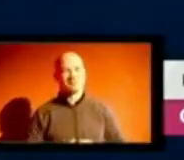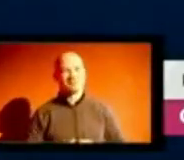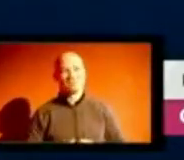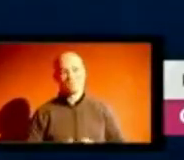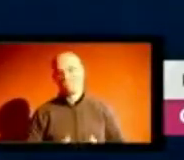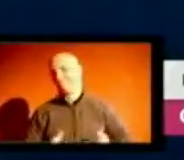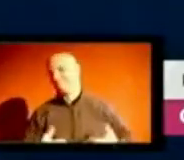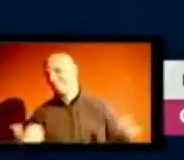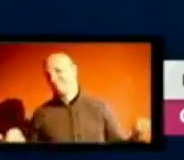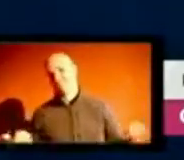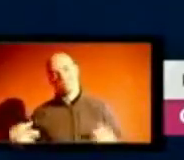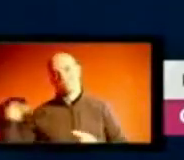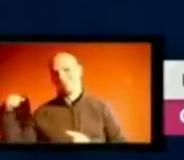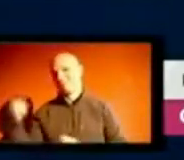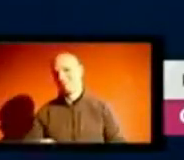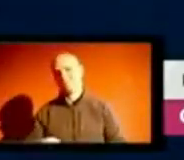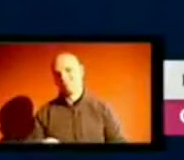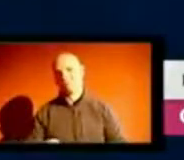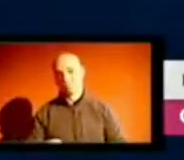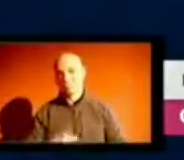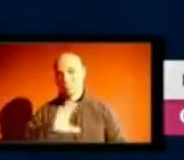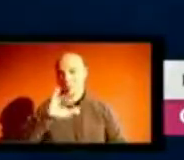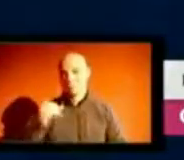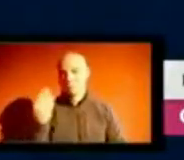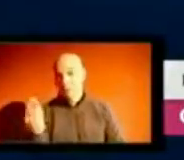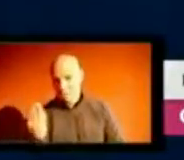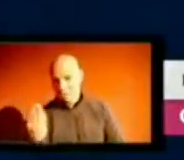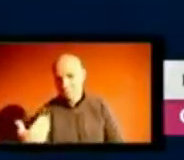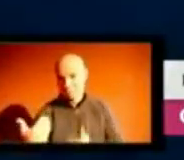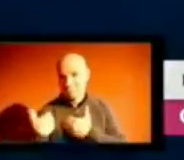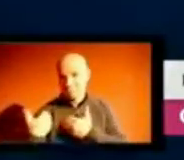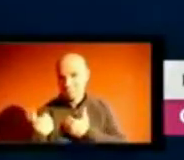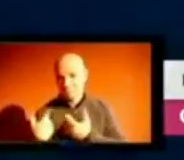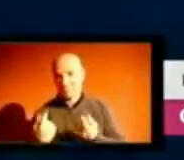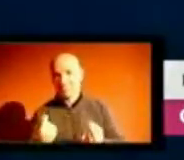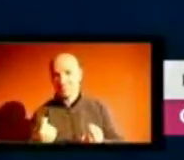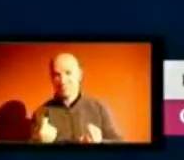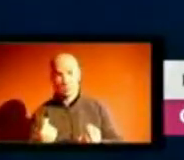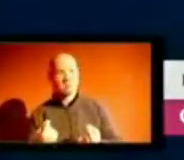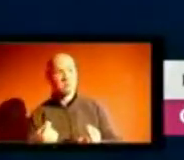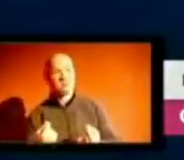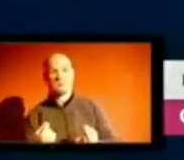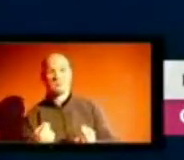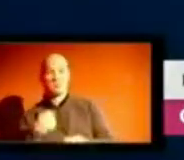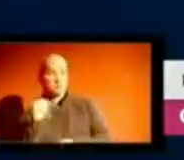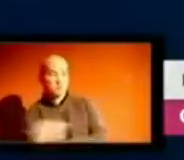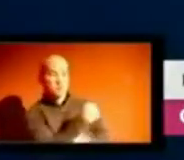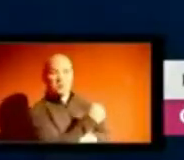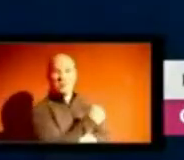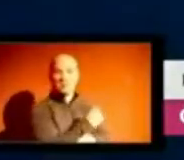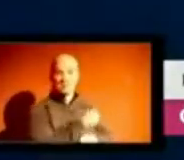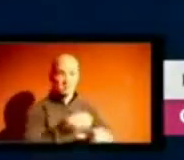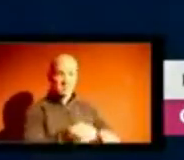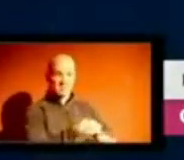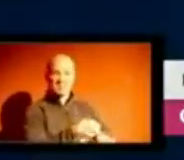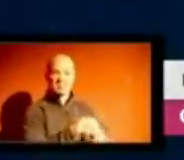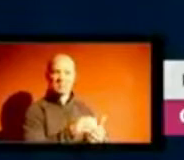After all, part of your job is to fight crime, fight